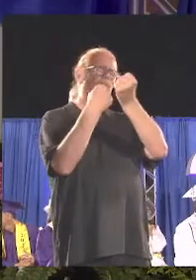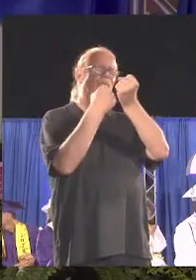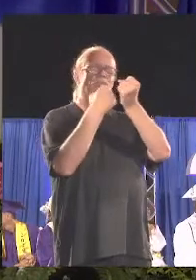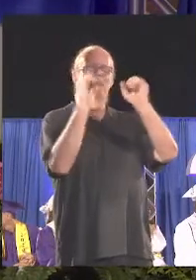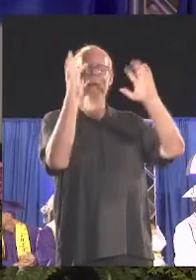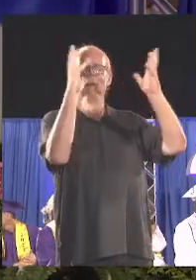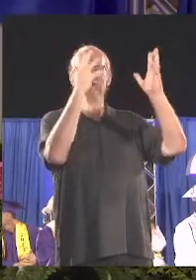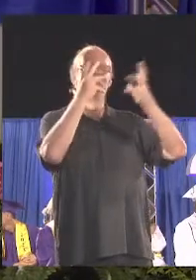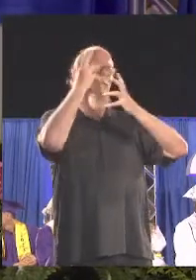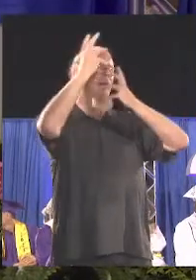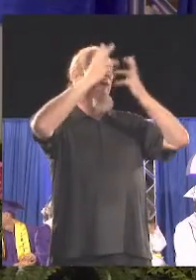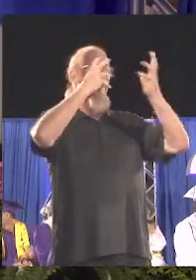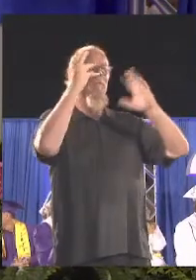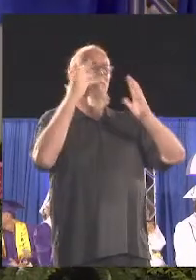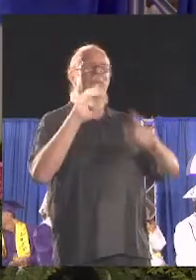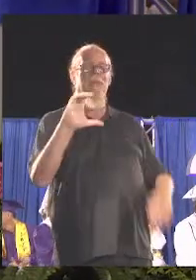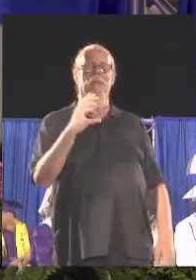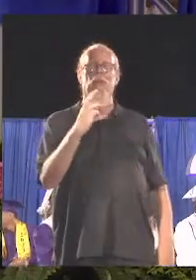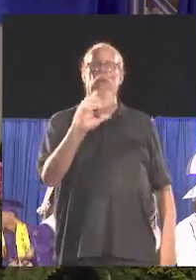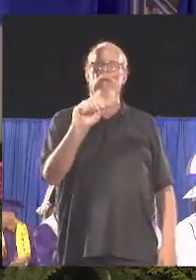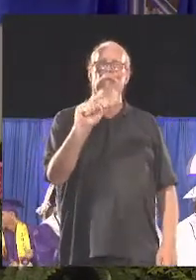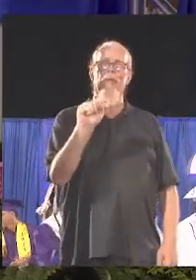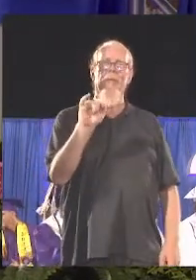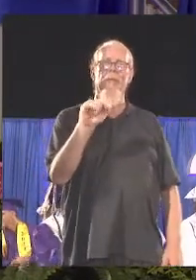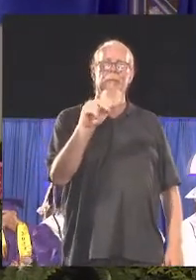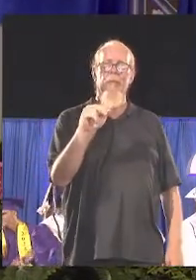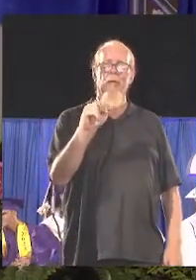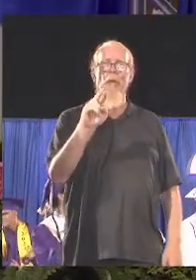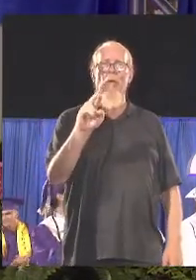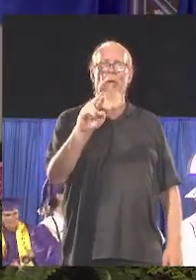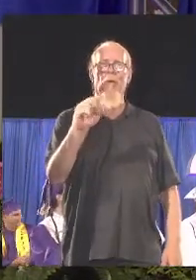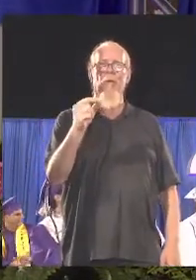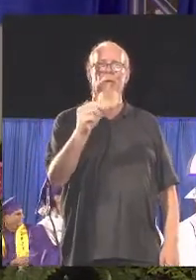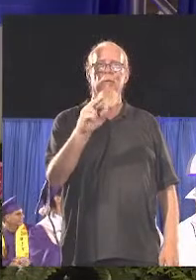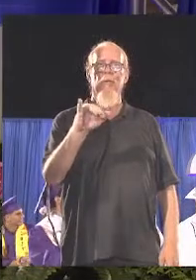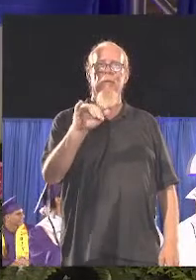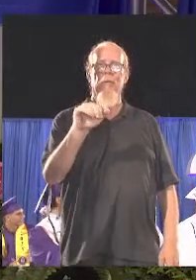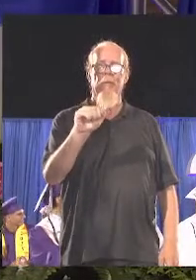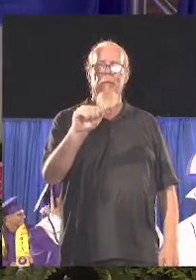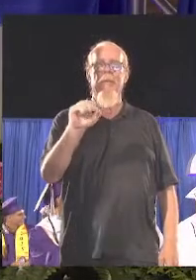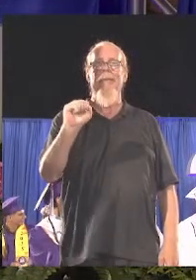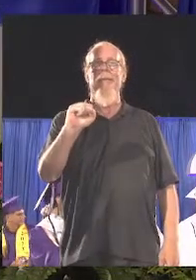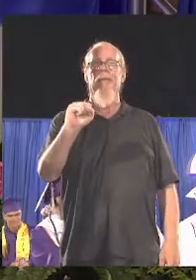Tristan R. Garcia, St. Philip's College.